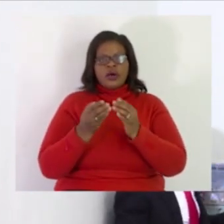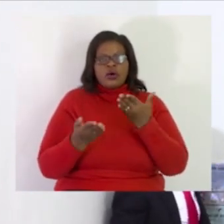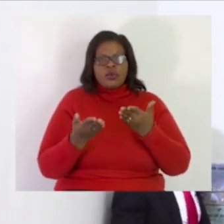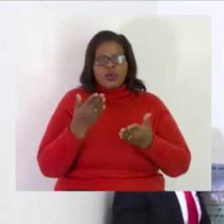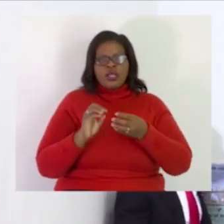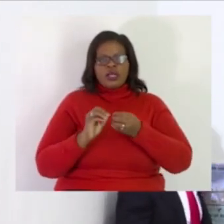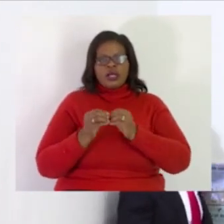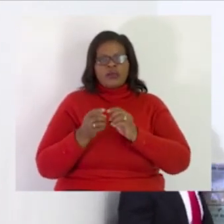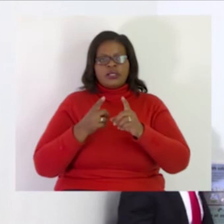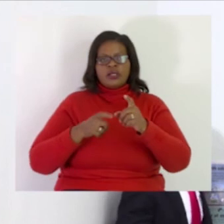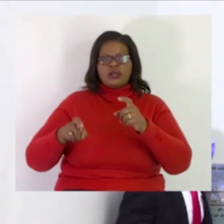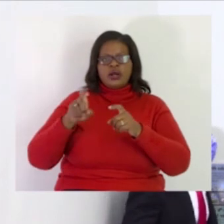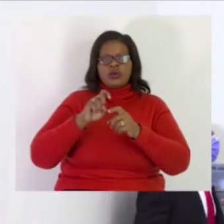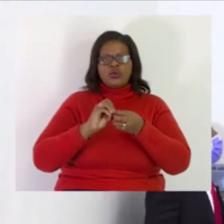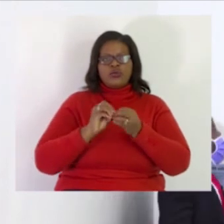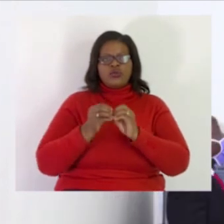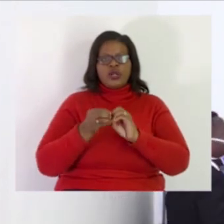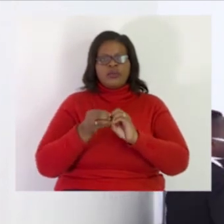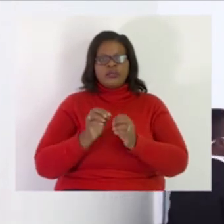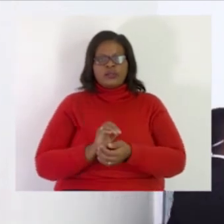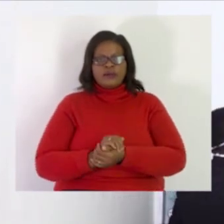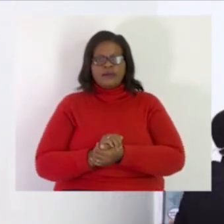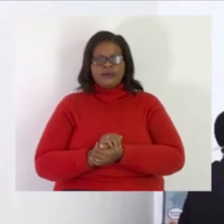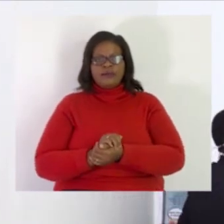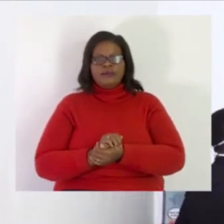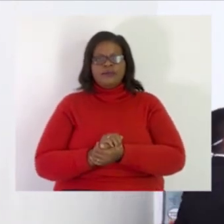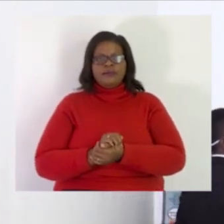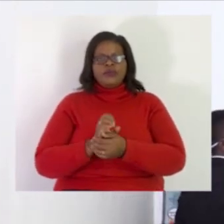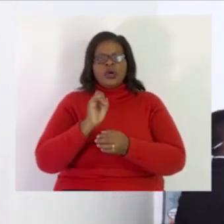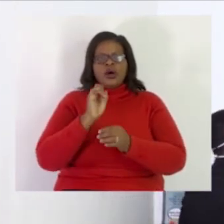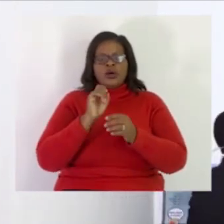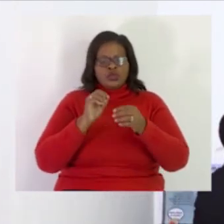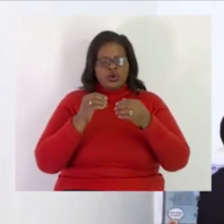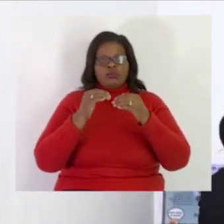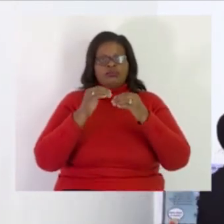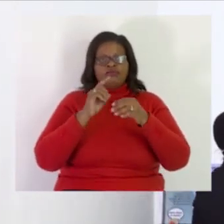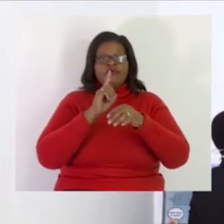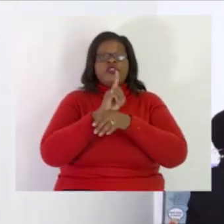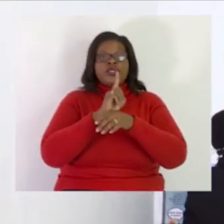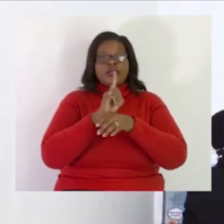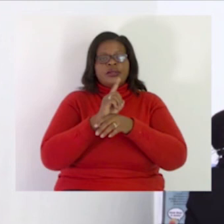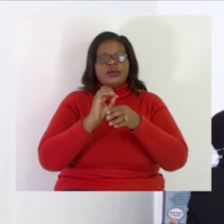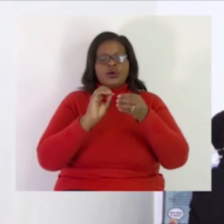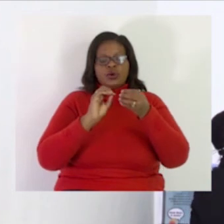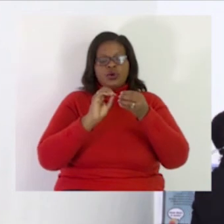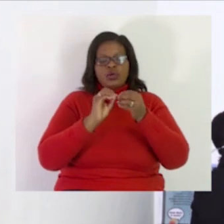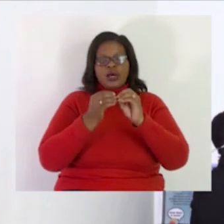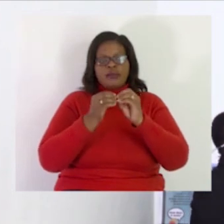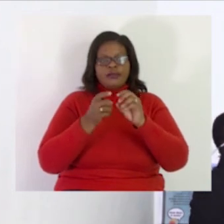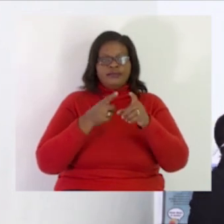numbers, and rounding of numbers. So when it comes to ordering numbers, we have to put these numbers